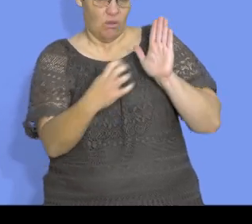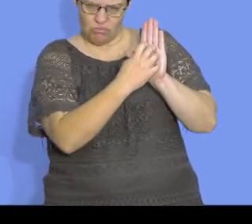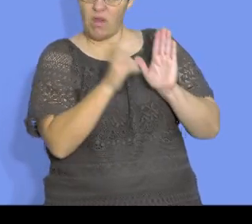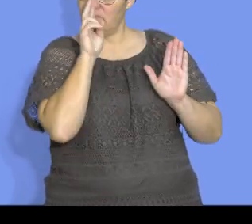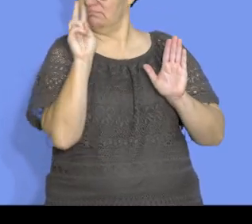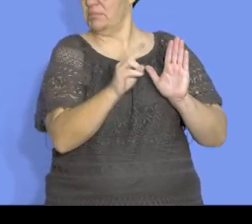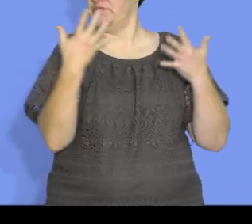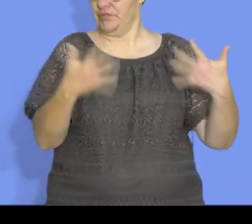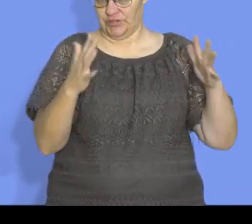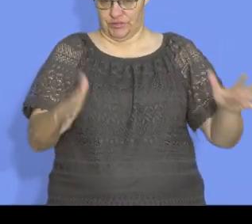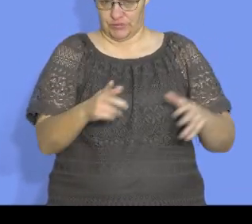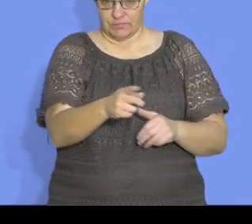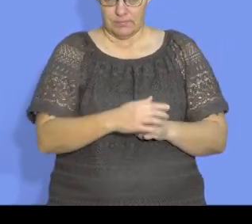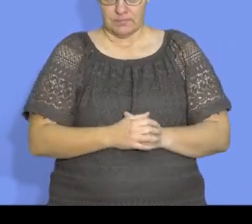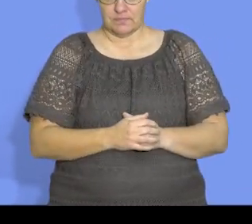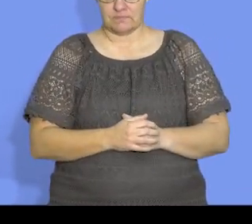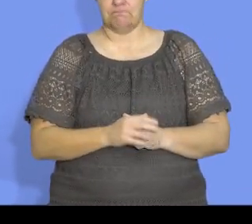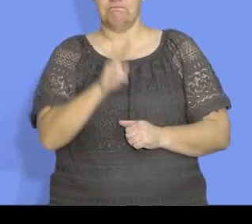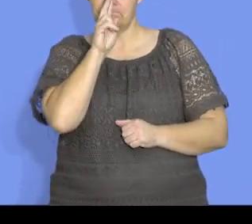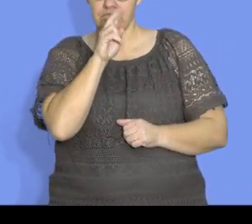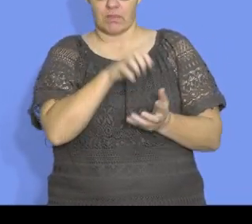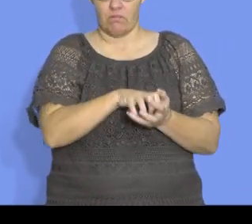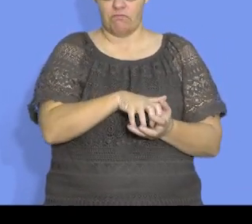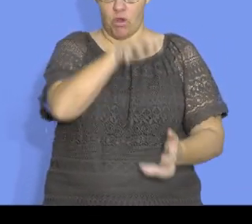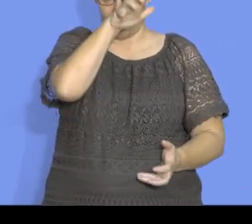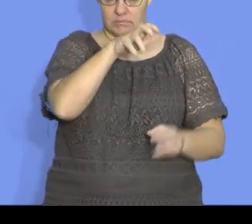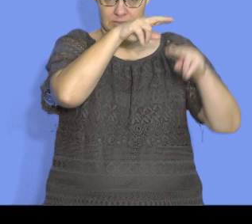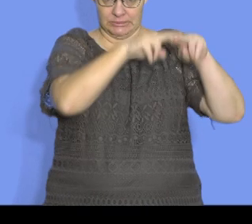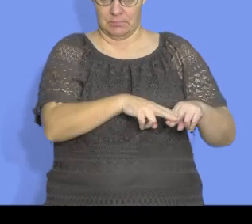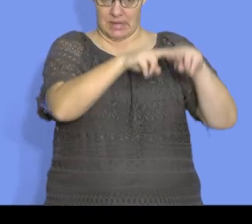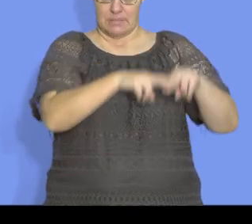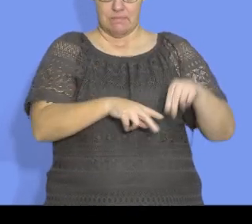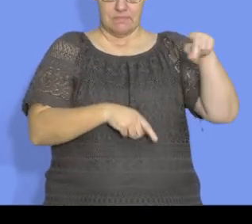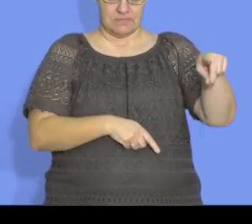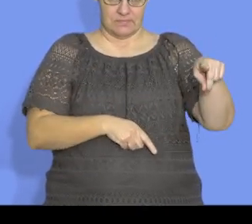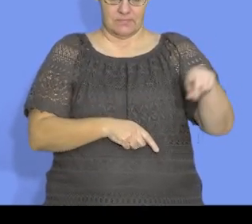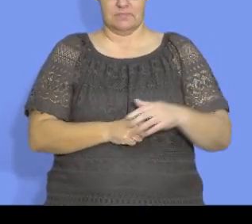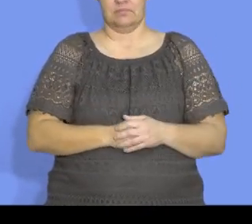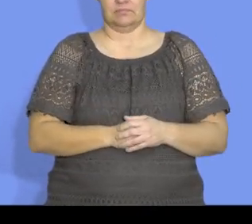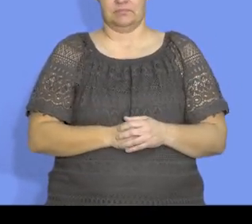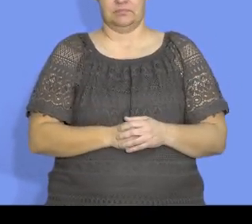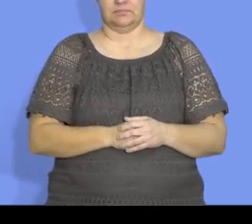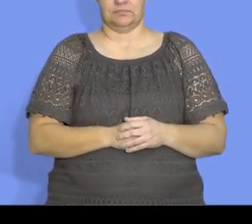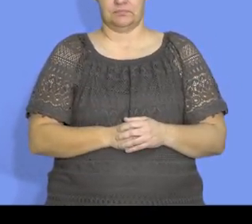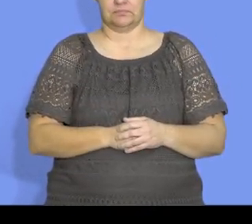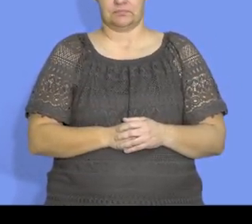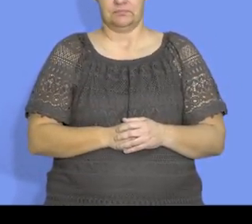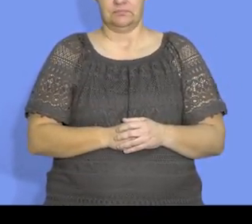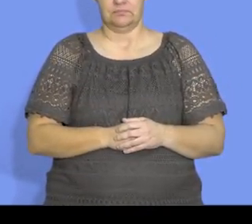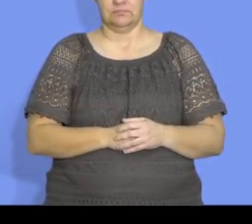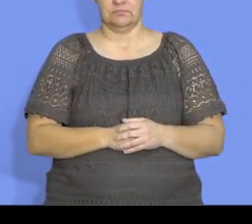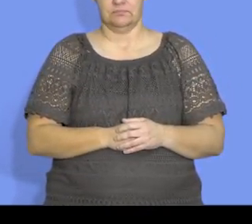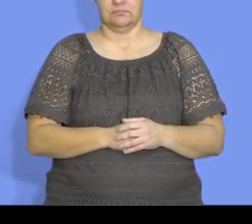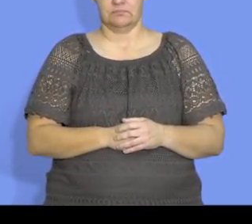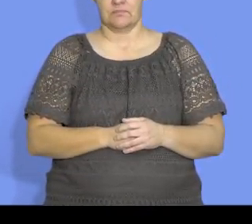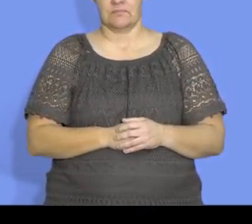before. In this case, the volume is the dependent variable. I'm just going to write